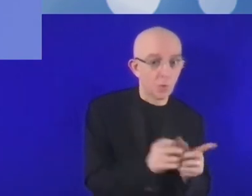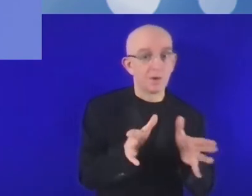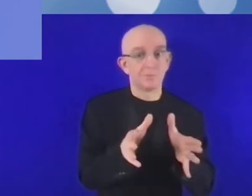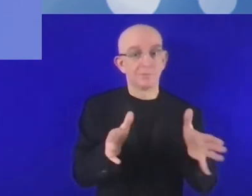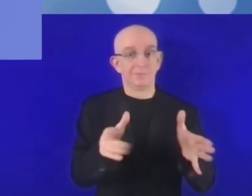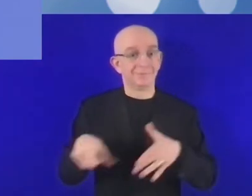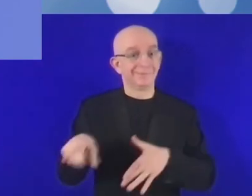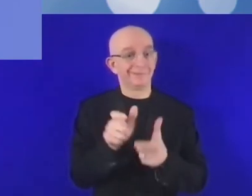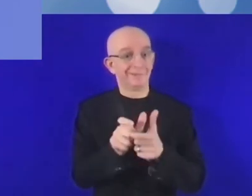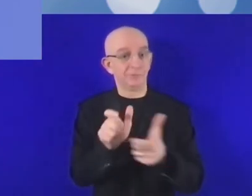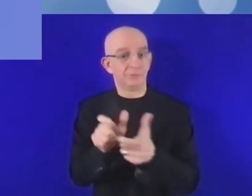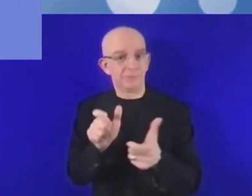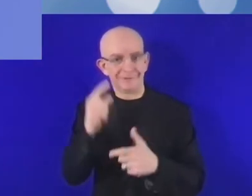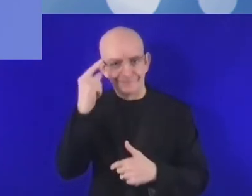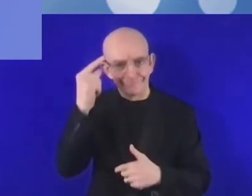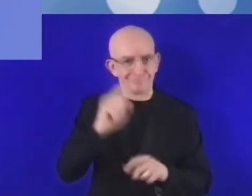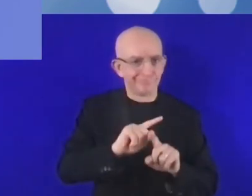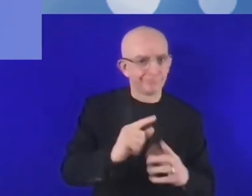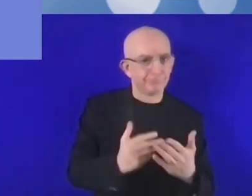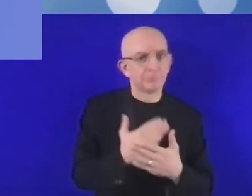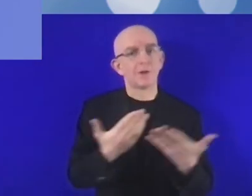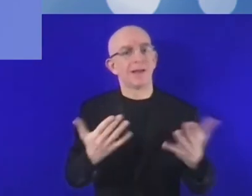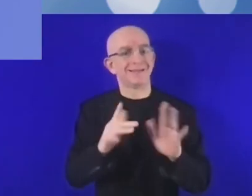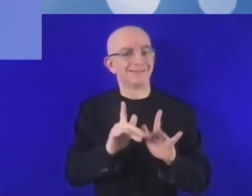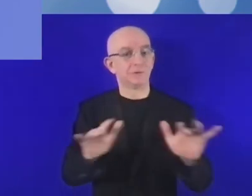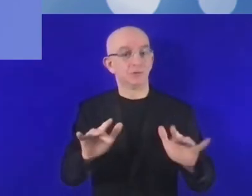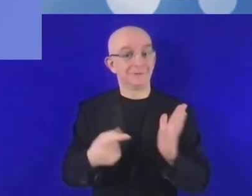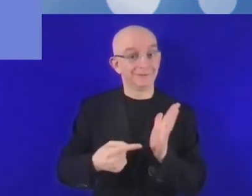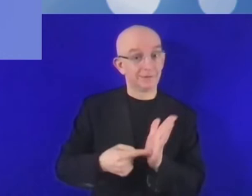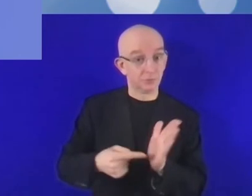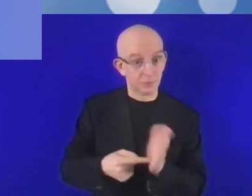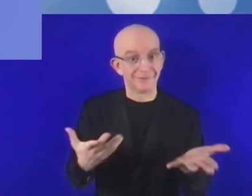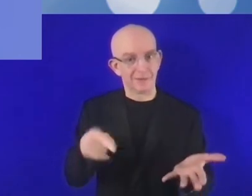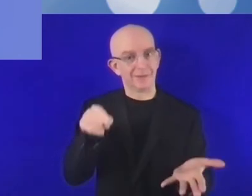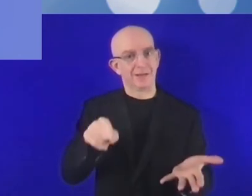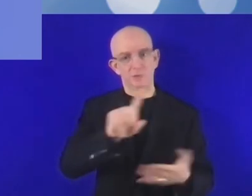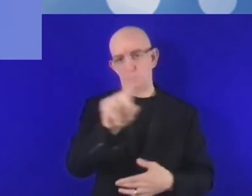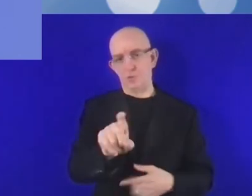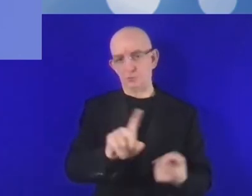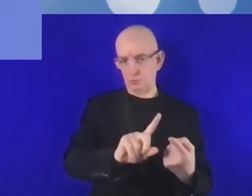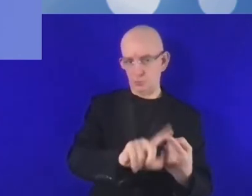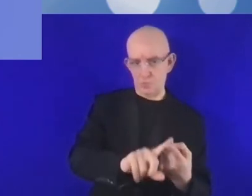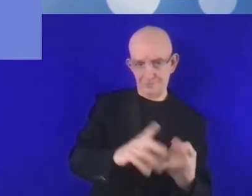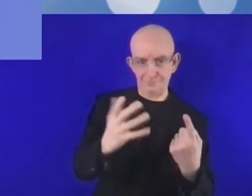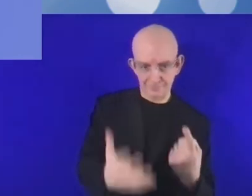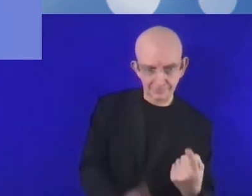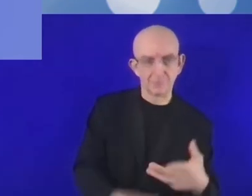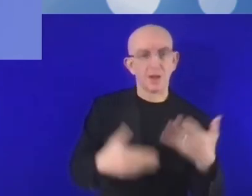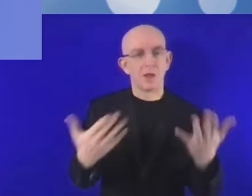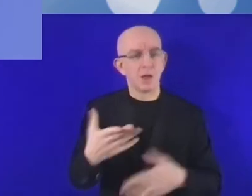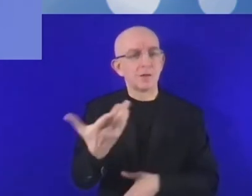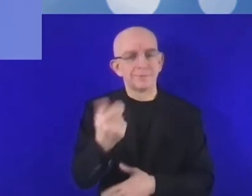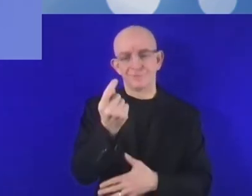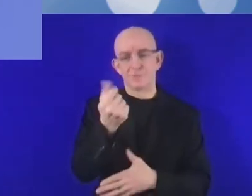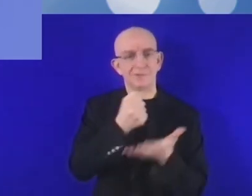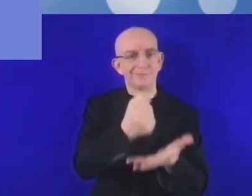what find the funding models could you recommend based on your experience from the public money from the venture capital